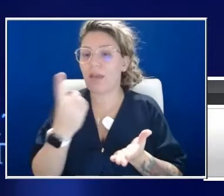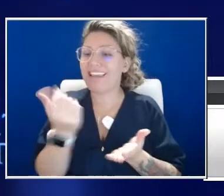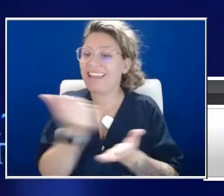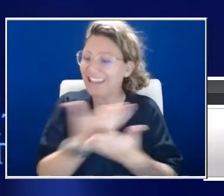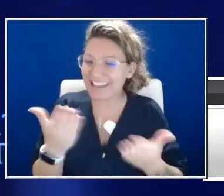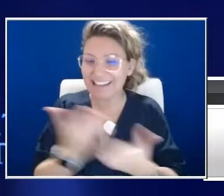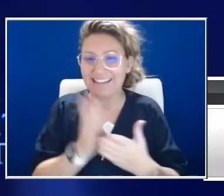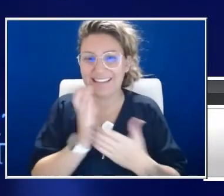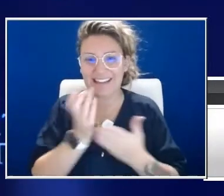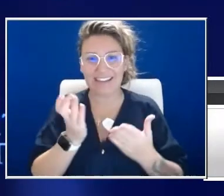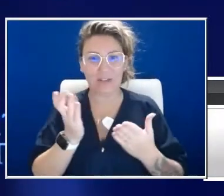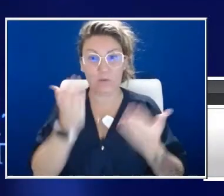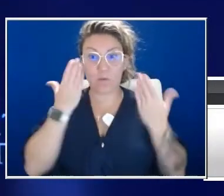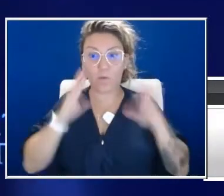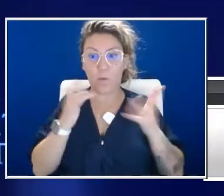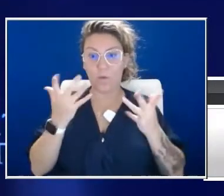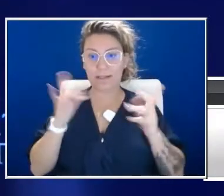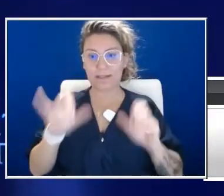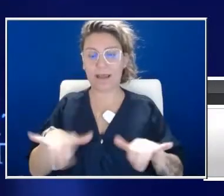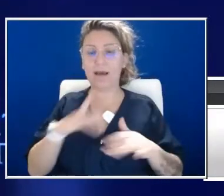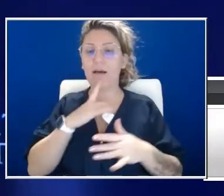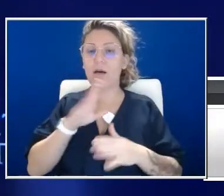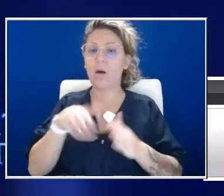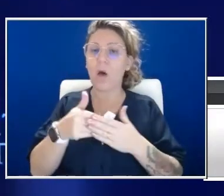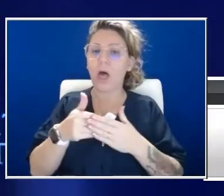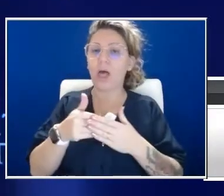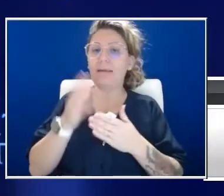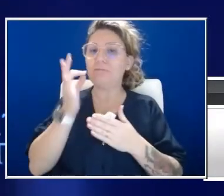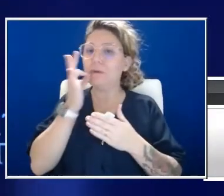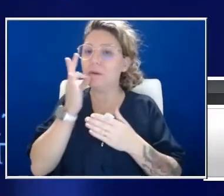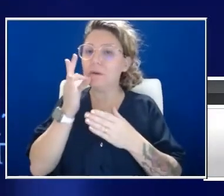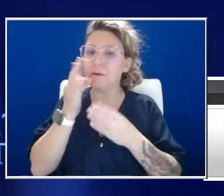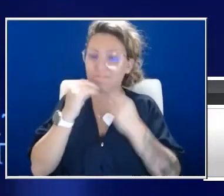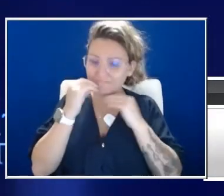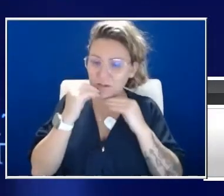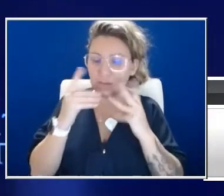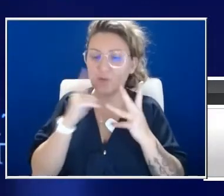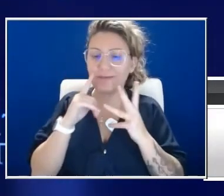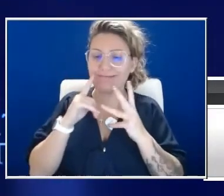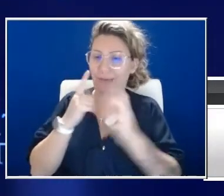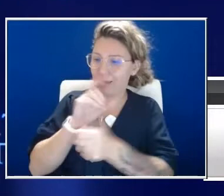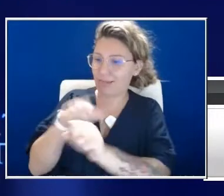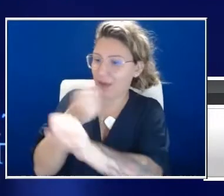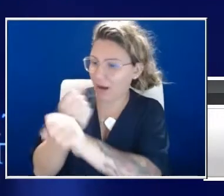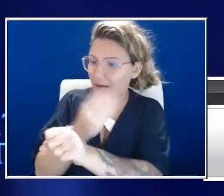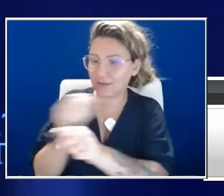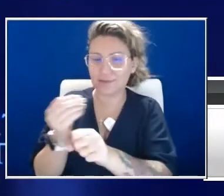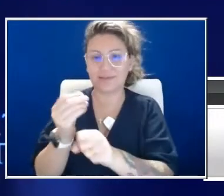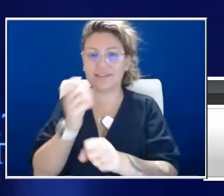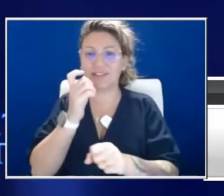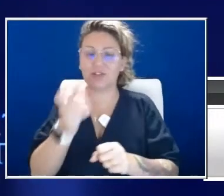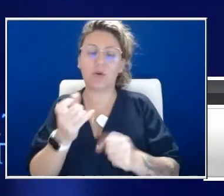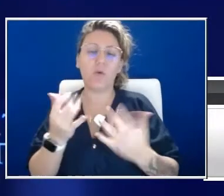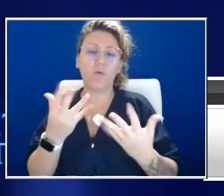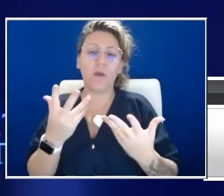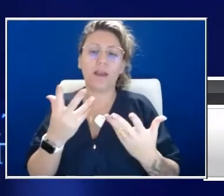keep edibles, keep all of that stuff locked away and separate. And if you do have any questions, don't hesitate to call us at